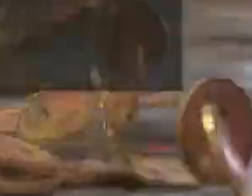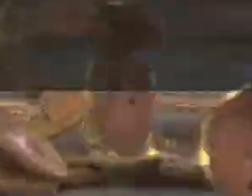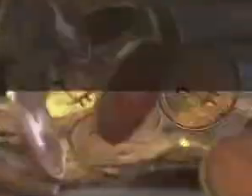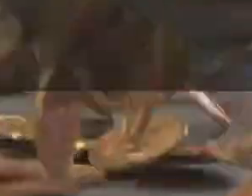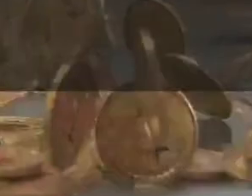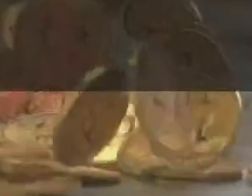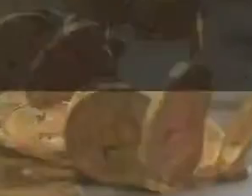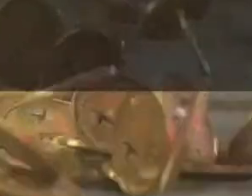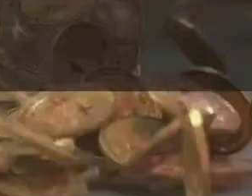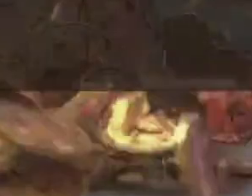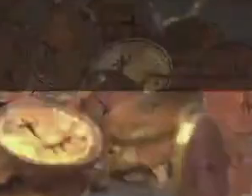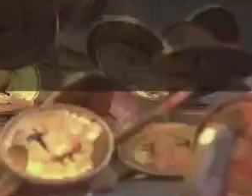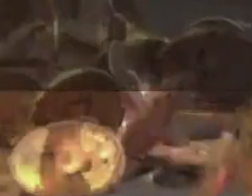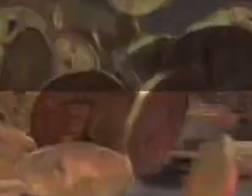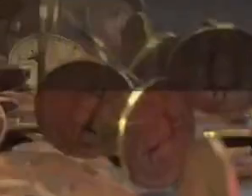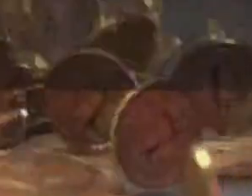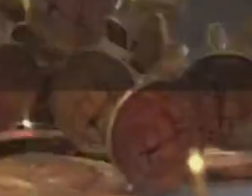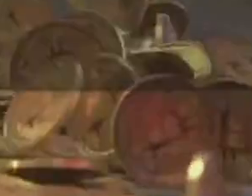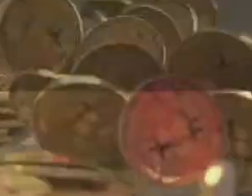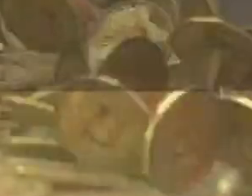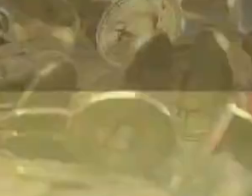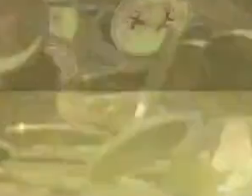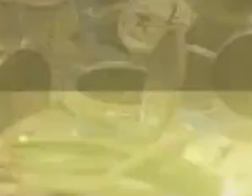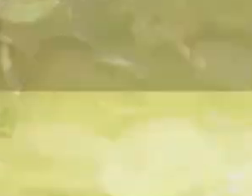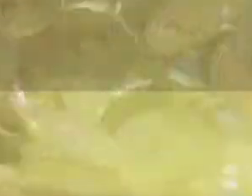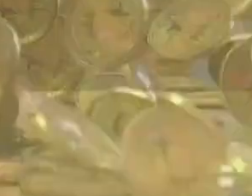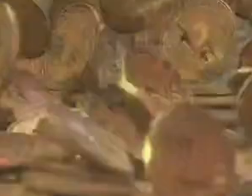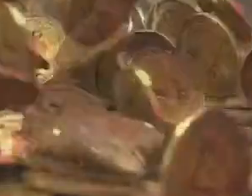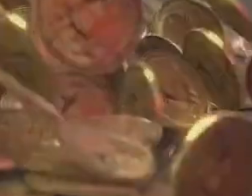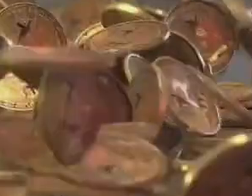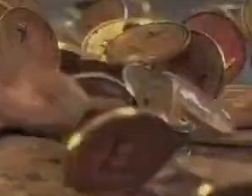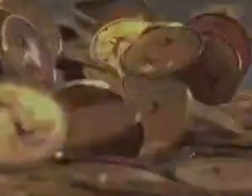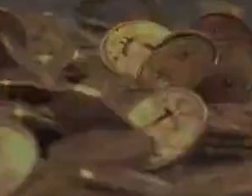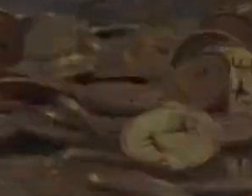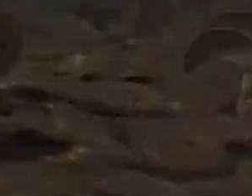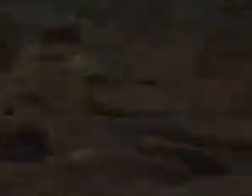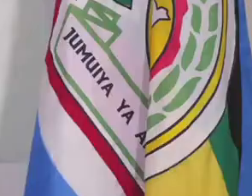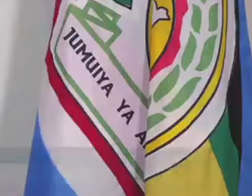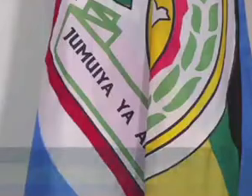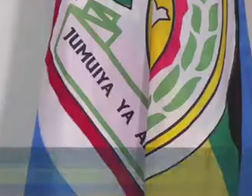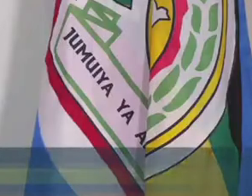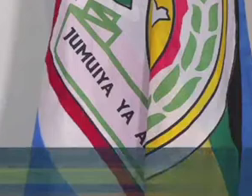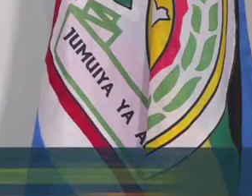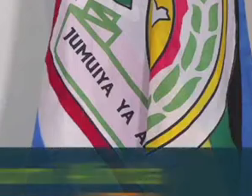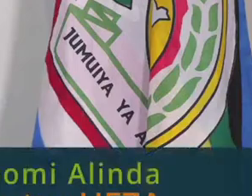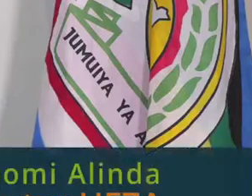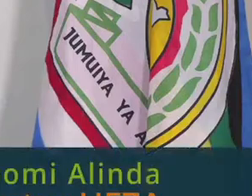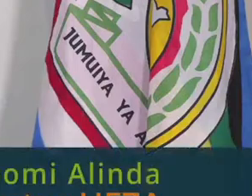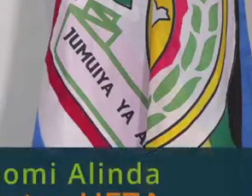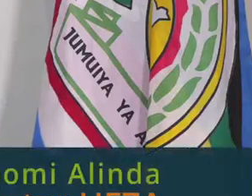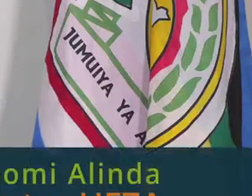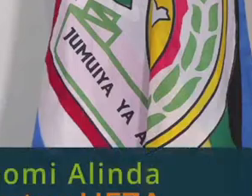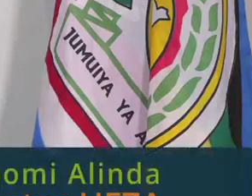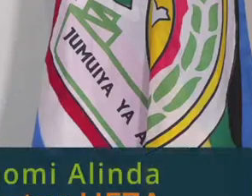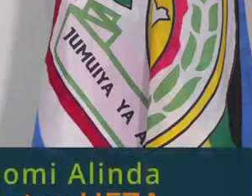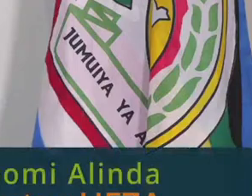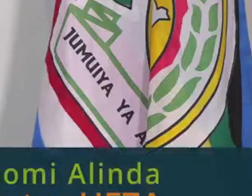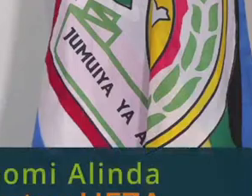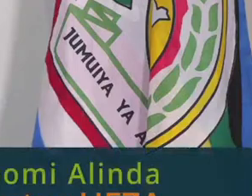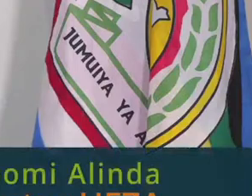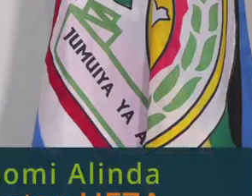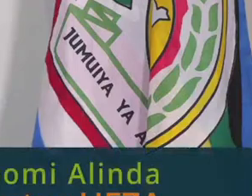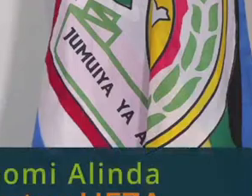Show Me the Money, to participate and benefit from the opportunities in free zones in Uganda as we continue to create